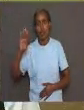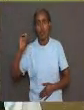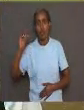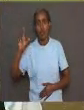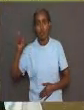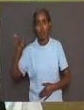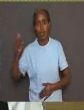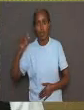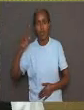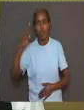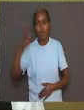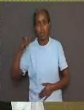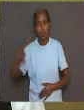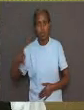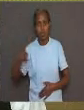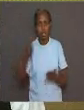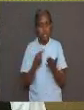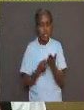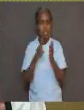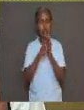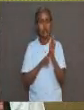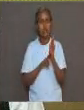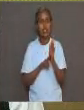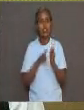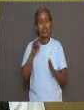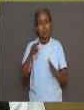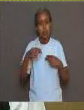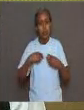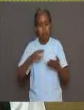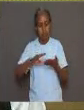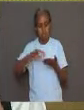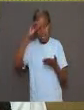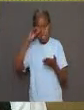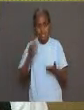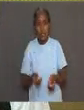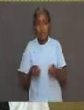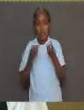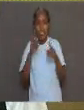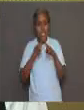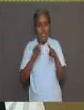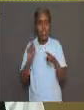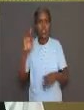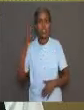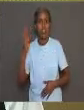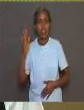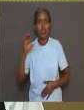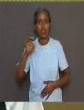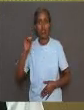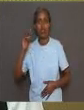this unit, you have studied many different kinds of conic